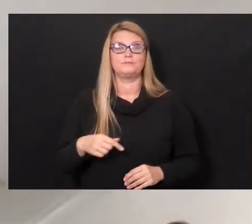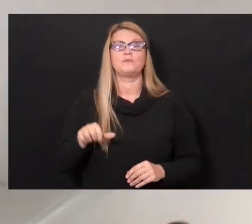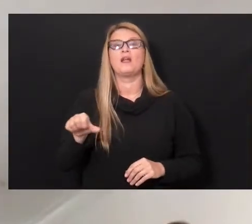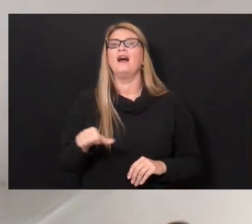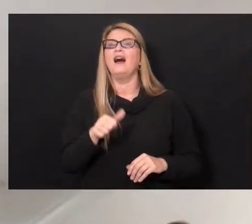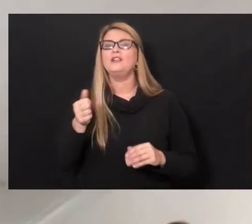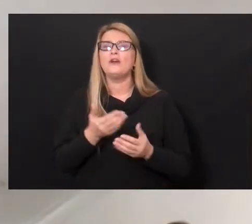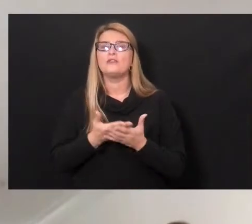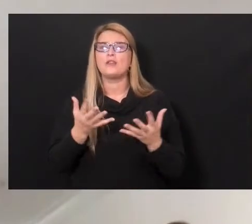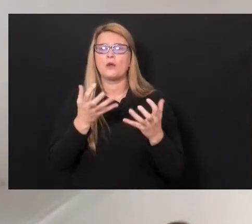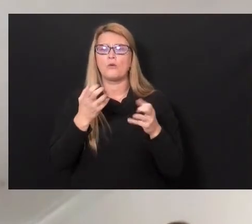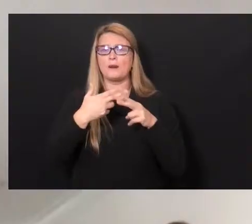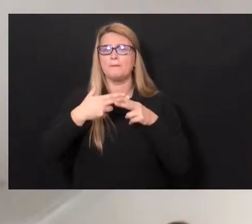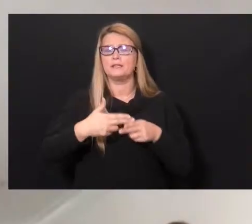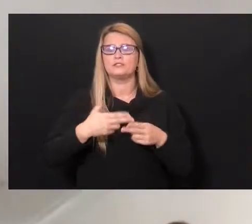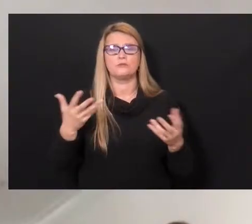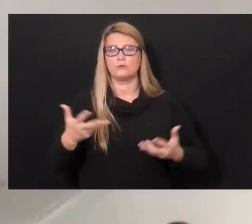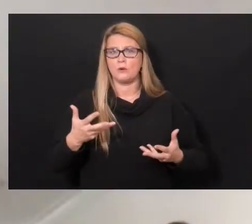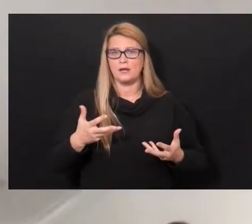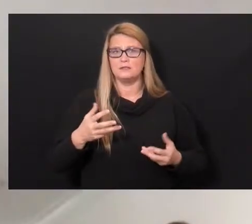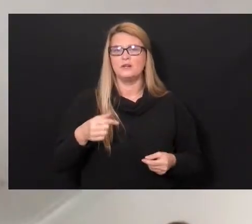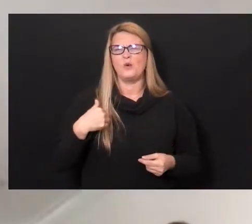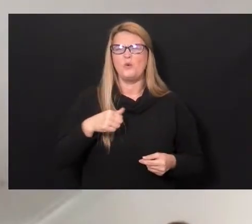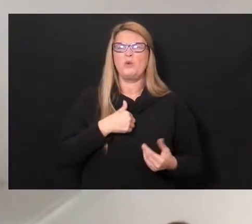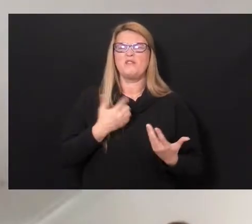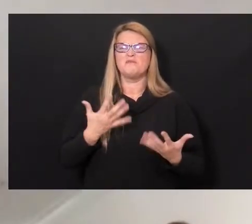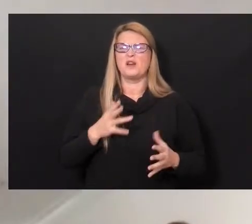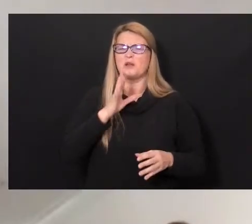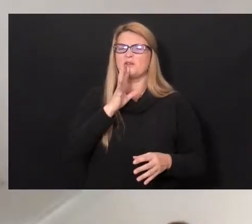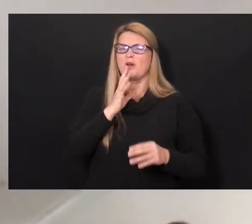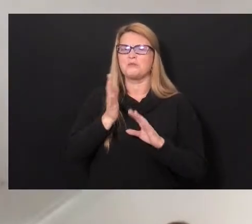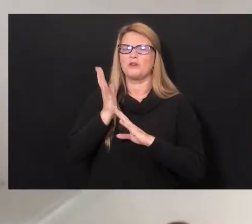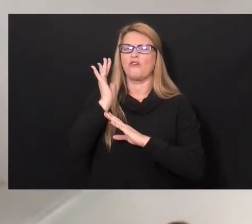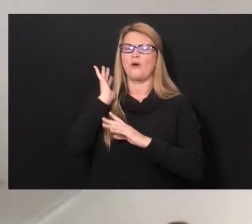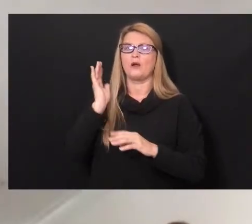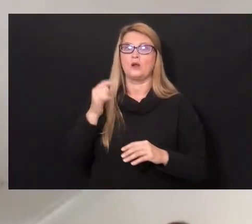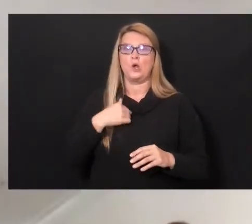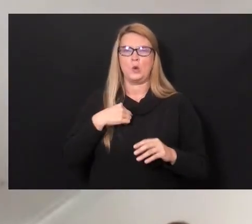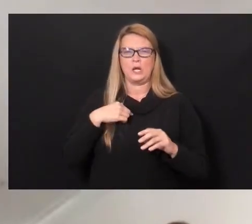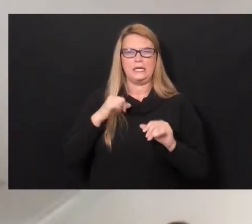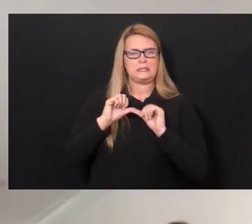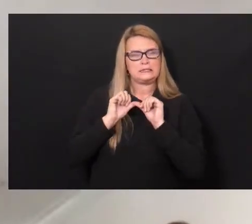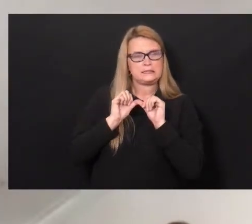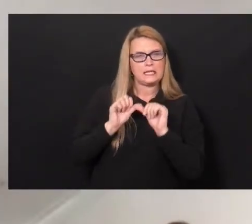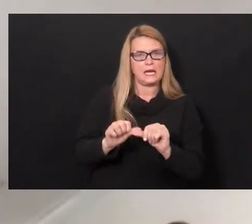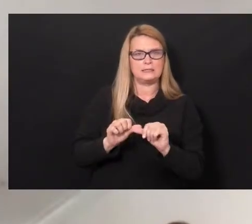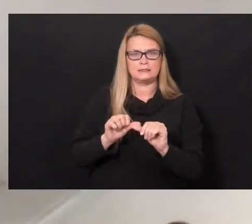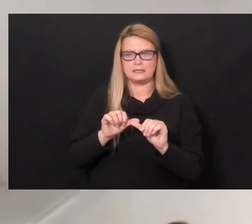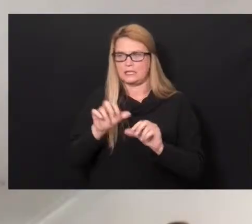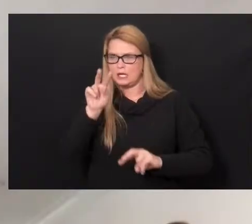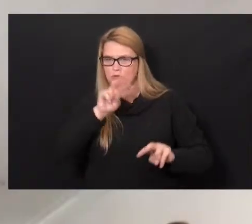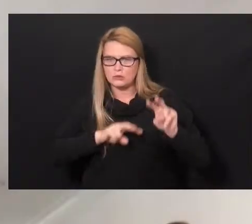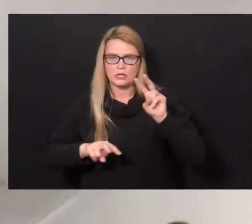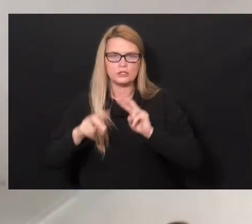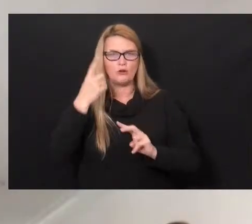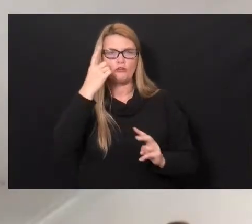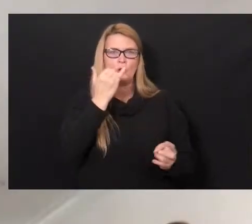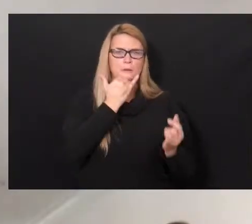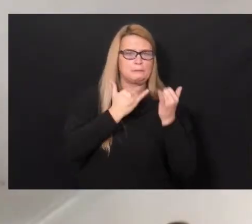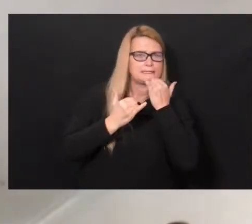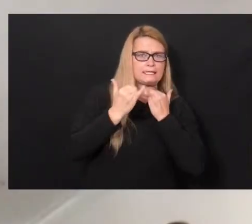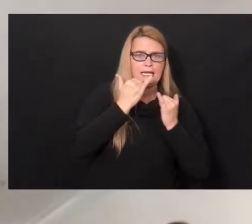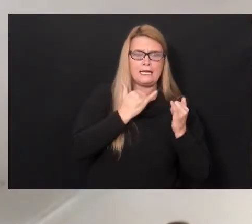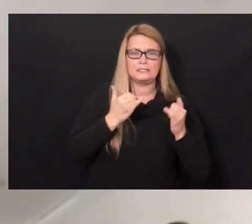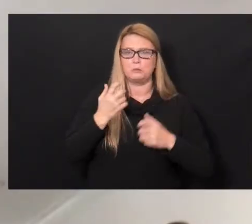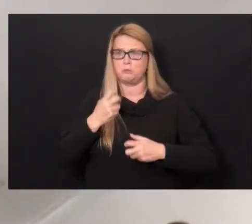is as we've talked about before, we constantly are assessing for any mistakes or problems or things that